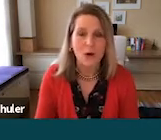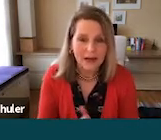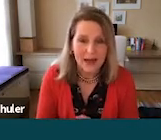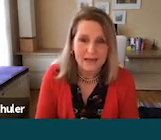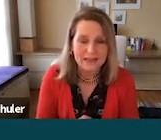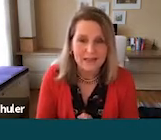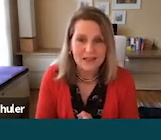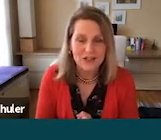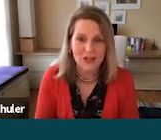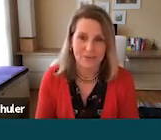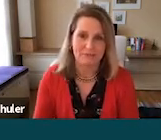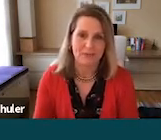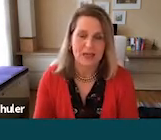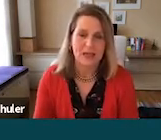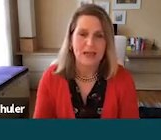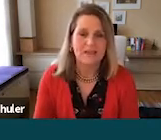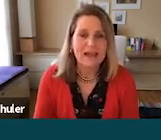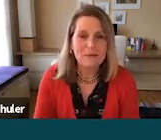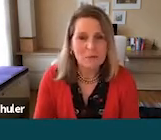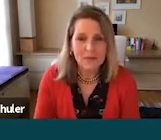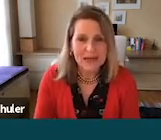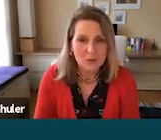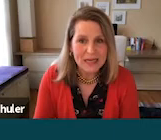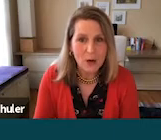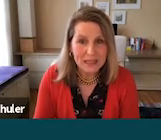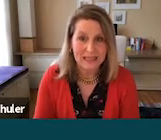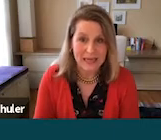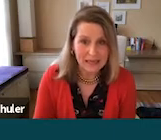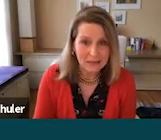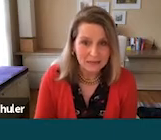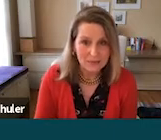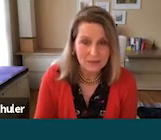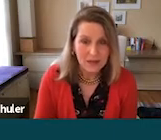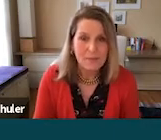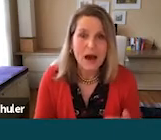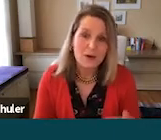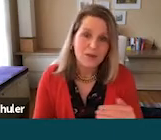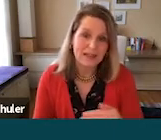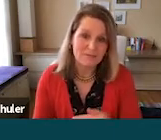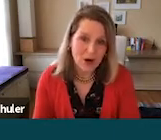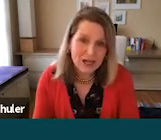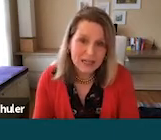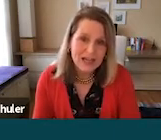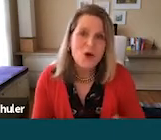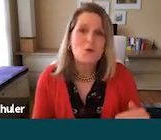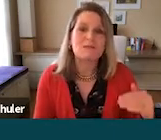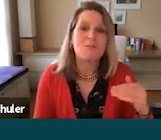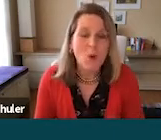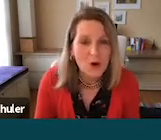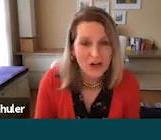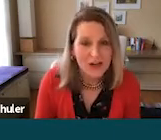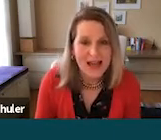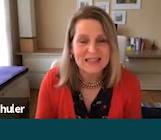we organize to shape it. And the labor movement as we know it today, the power of collective bargaining,